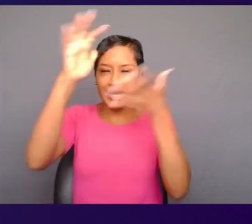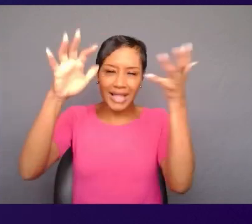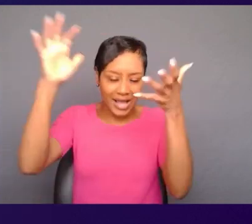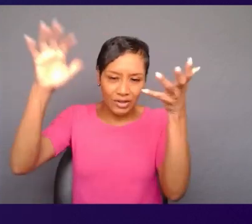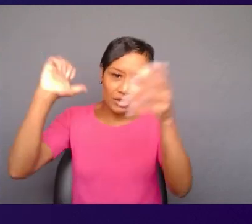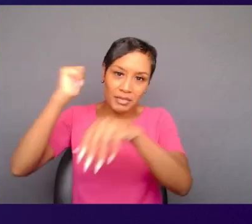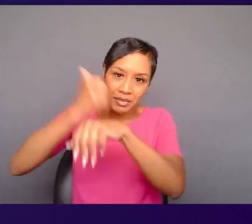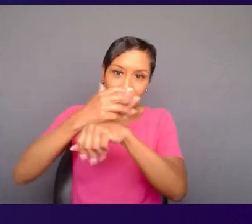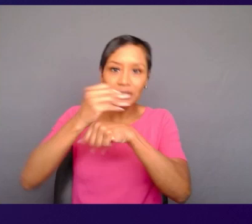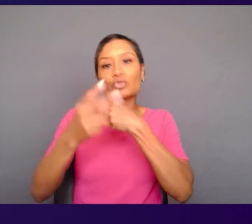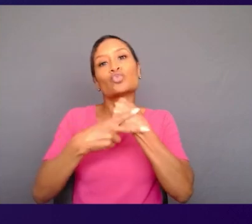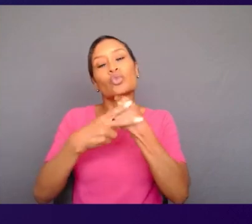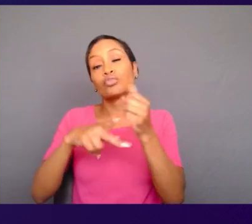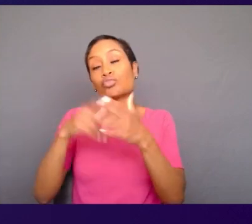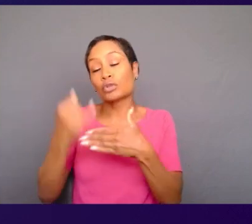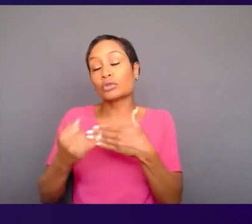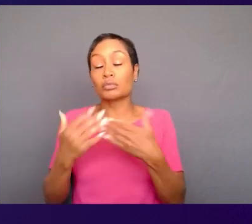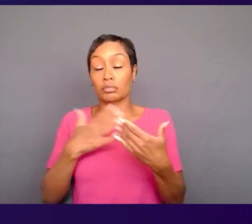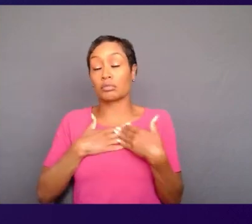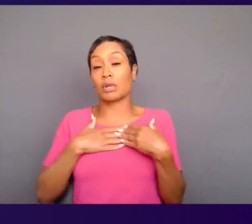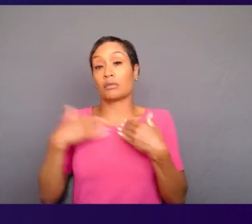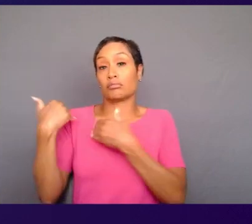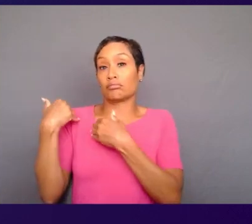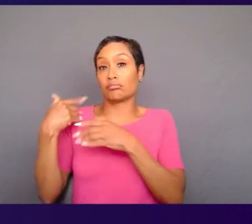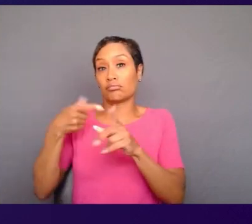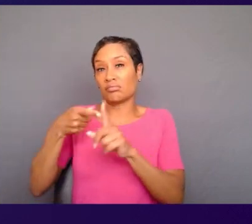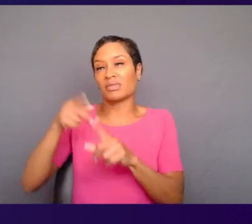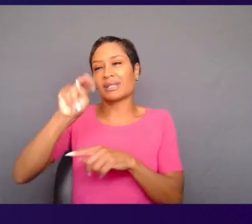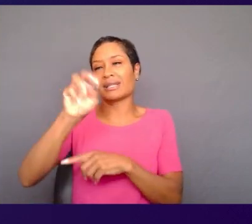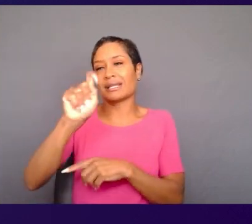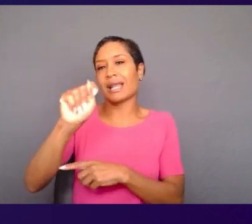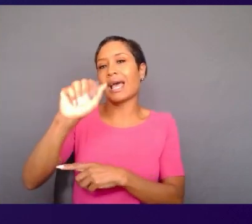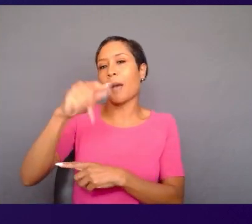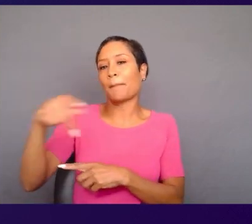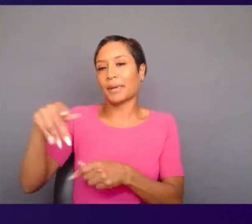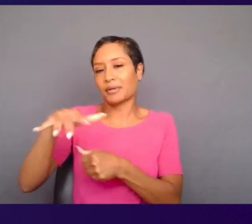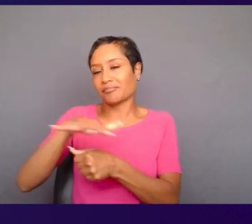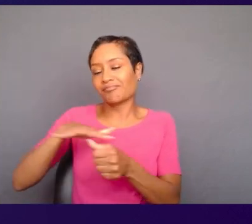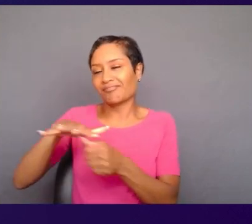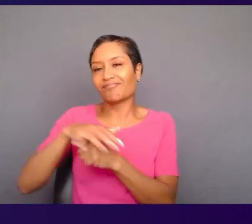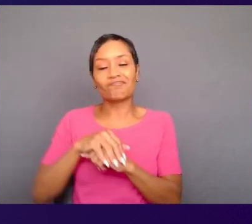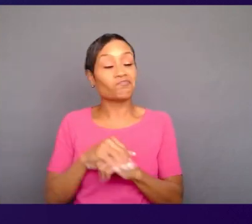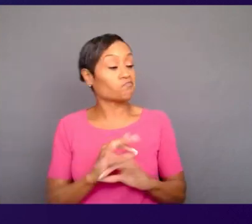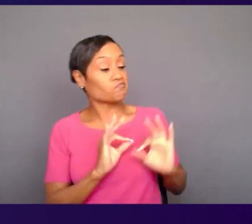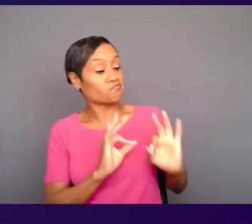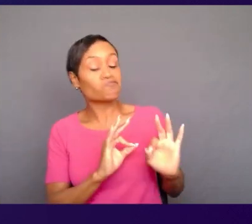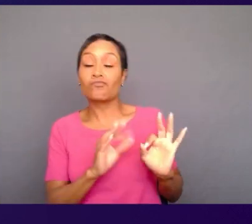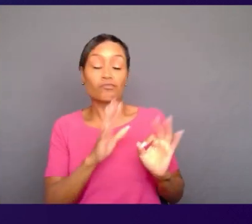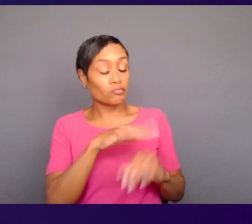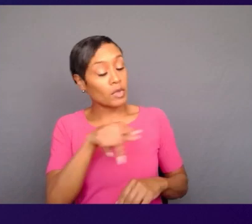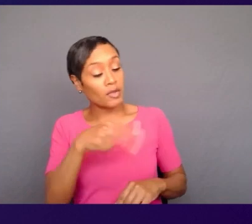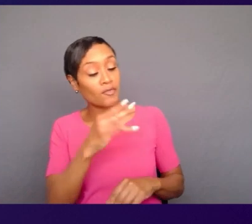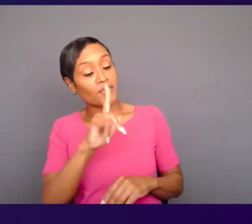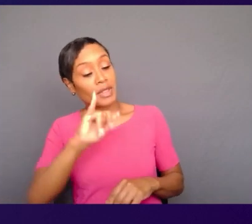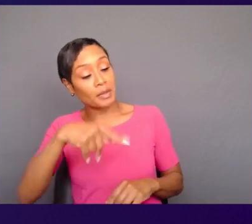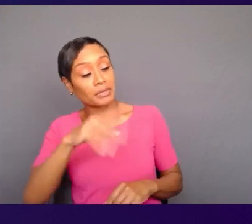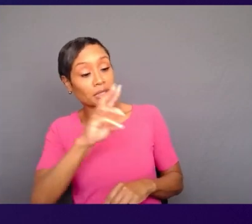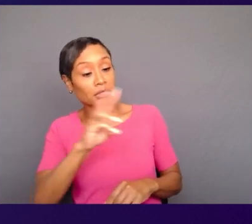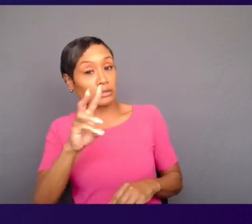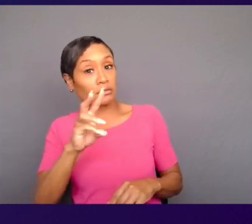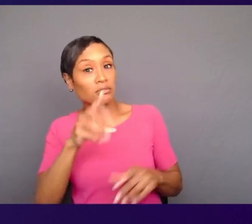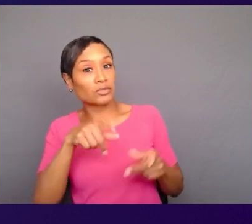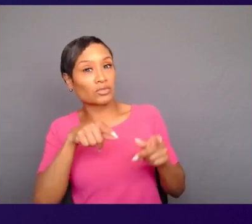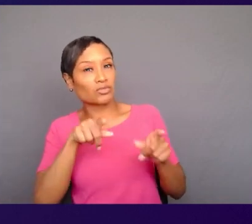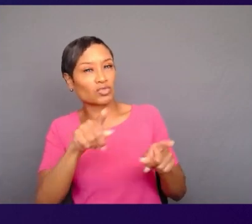and storage projects. So my role specifically is in our NetApp environment. Great, awesome. And I understand Phillips 66 has been undergoing a